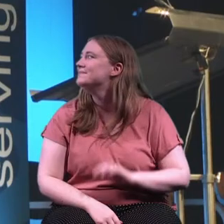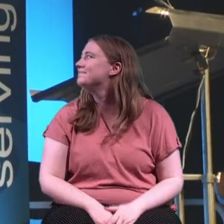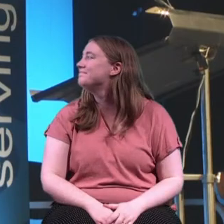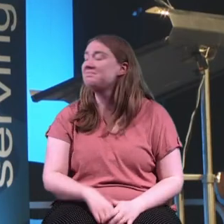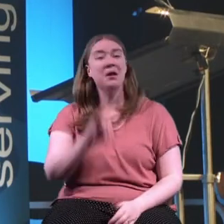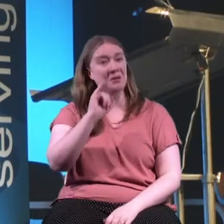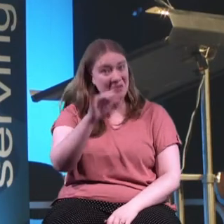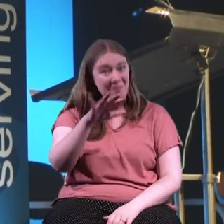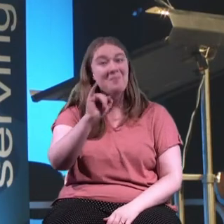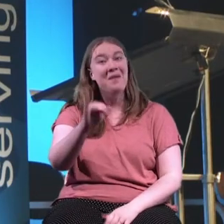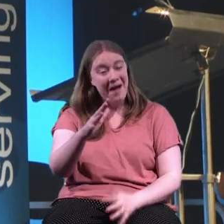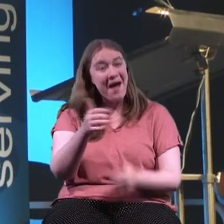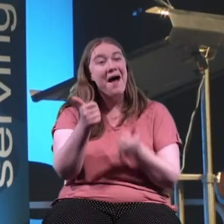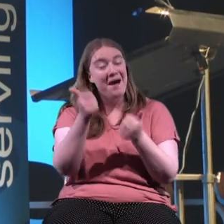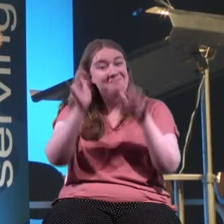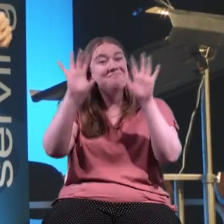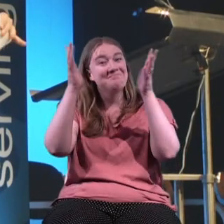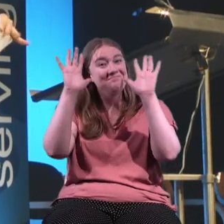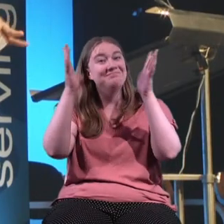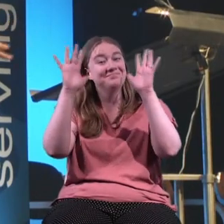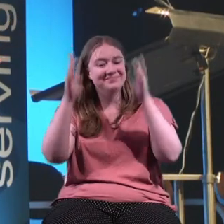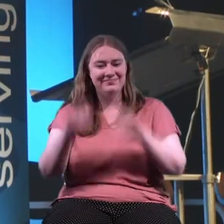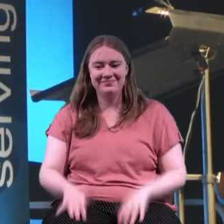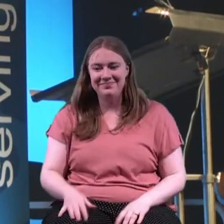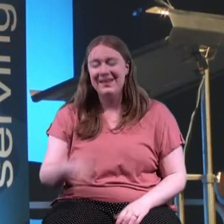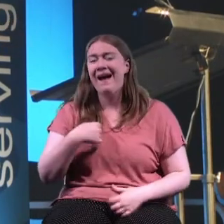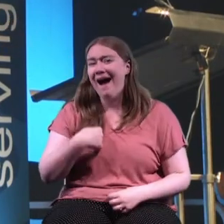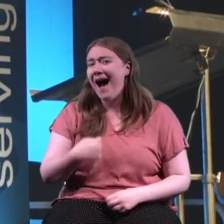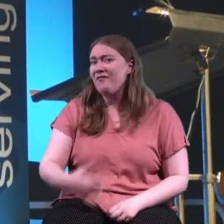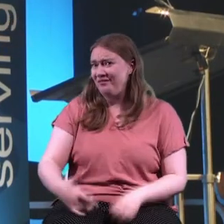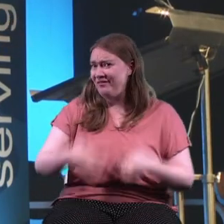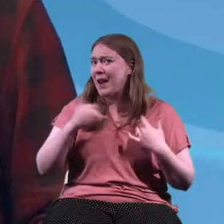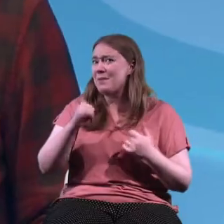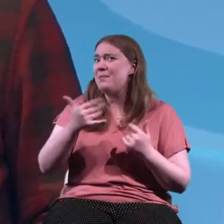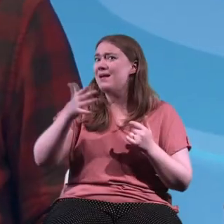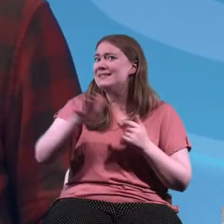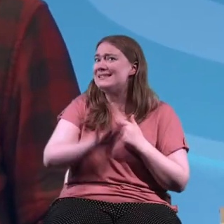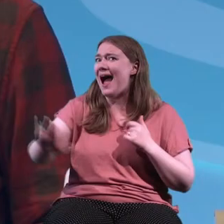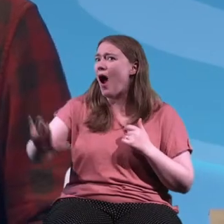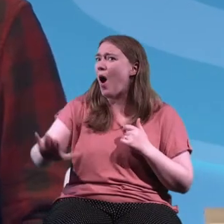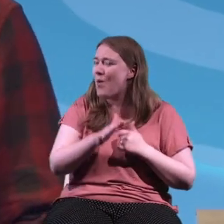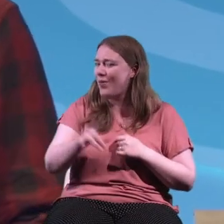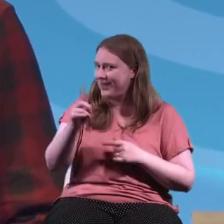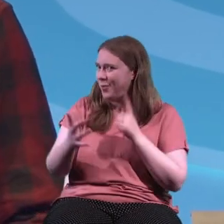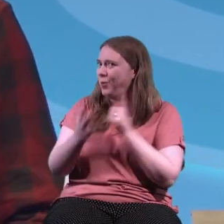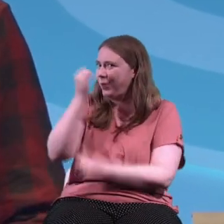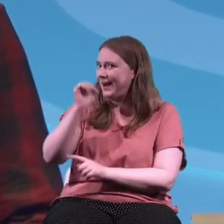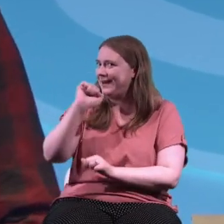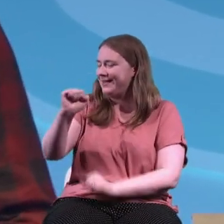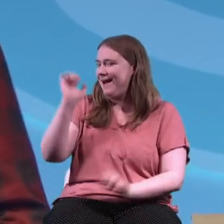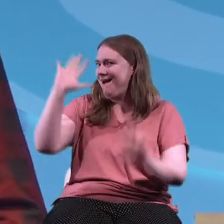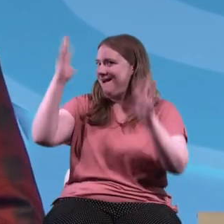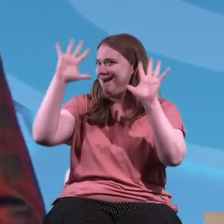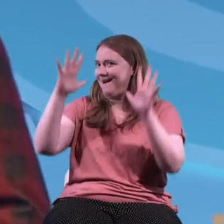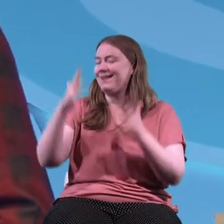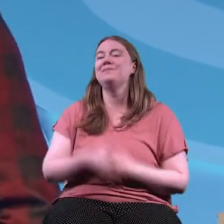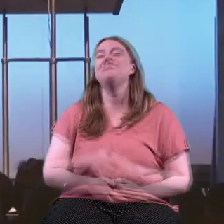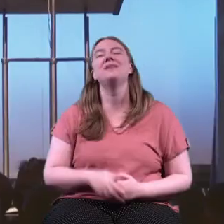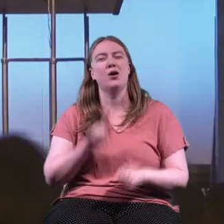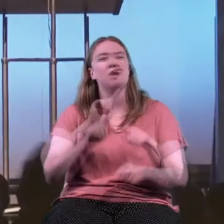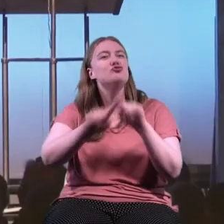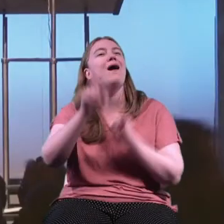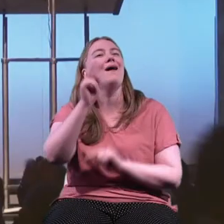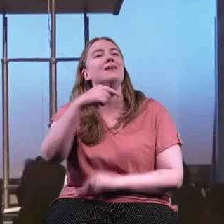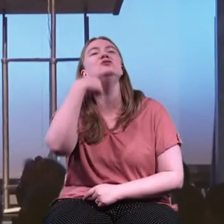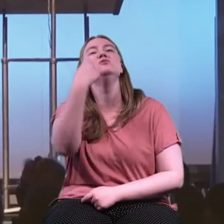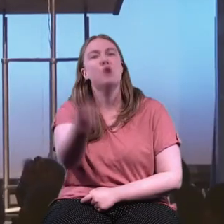Okay. Not bad, not bad. I think, I dare say, I think the Southerners might be winning in enthusiasm so far. Possibly. Maybe we can try again tomorrow.